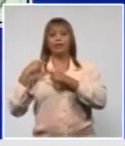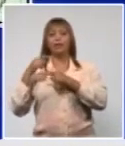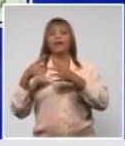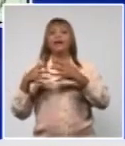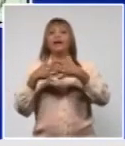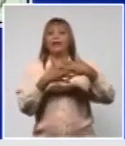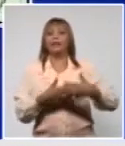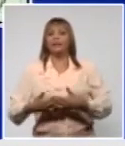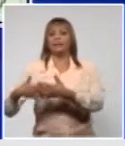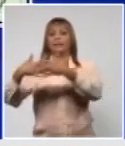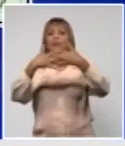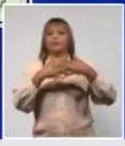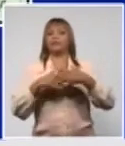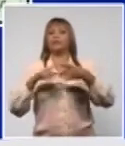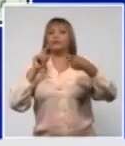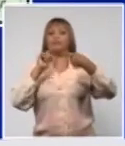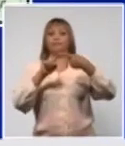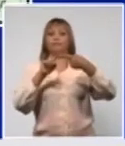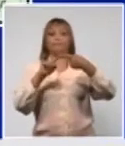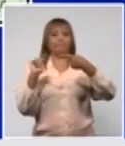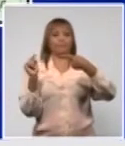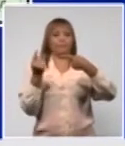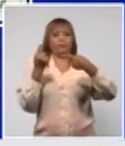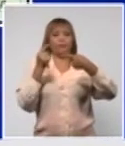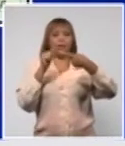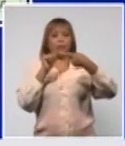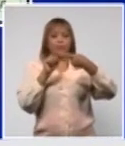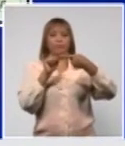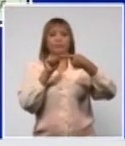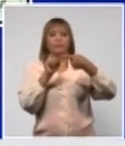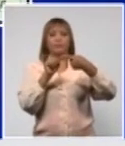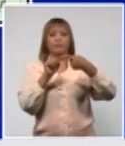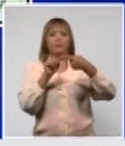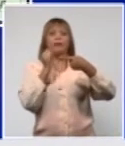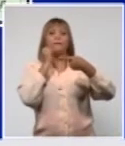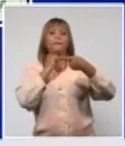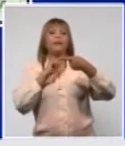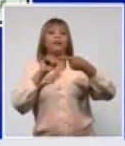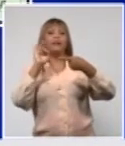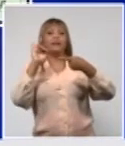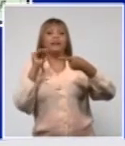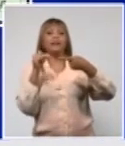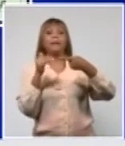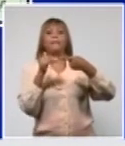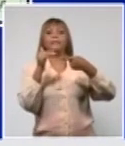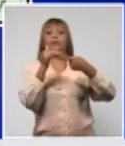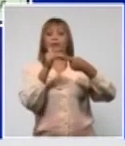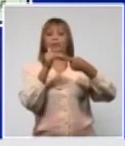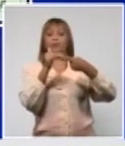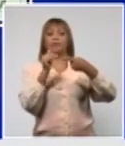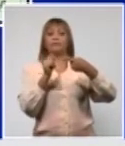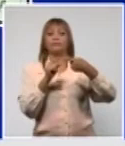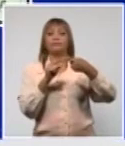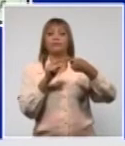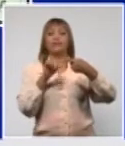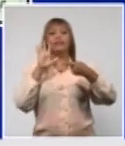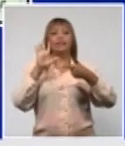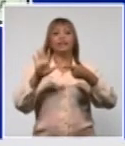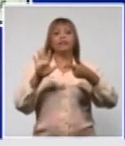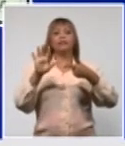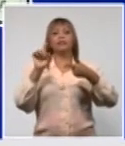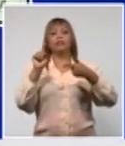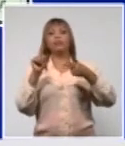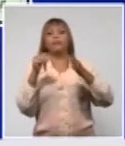7,501,000 diagnosed cases and nearly 211,000 fatalities, followed by India with